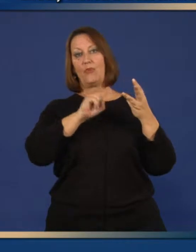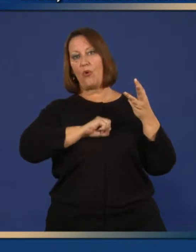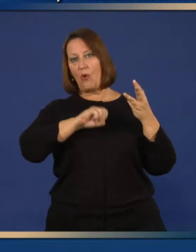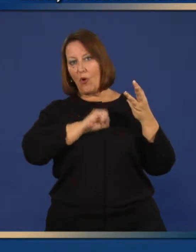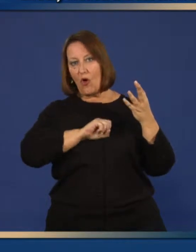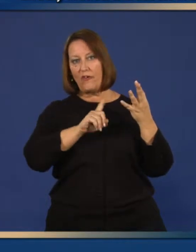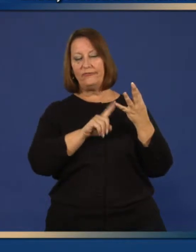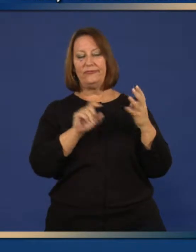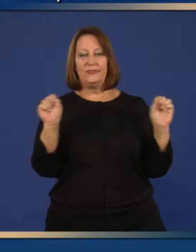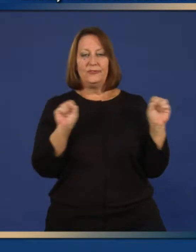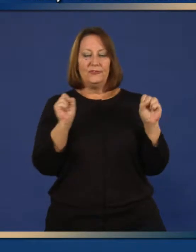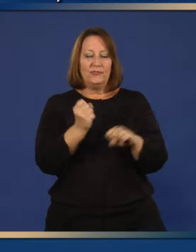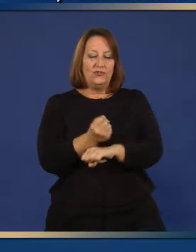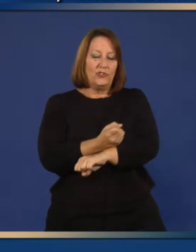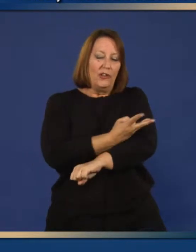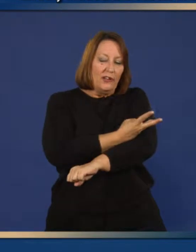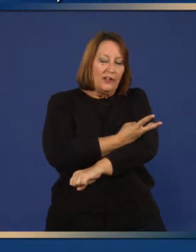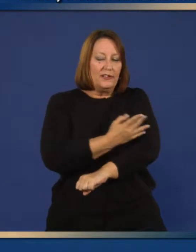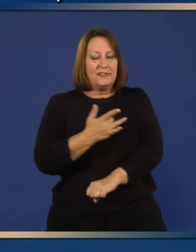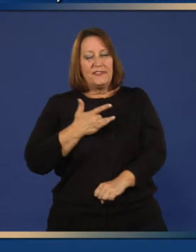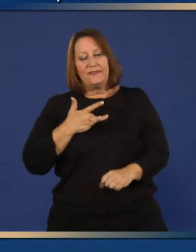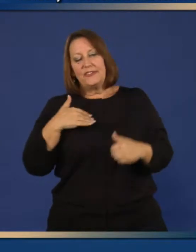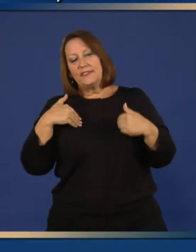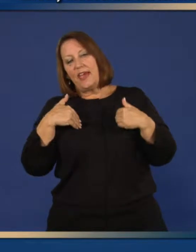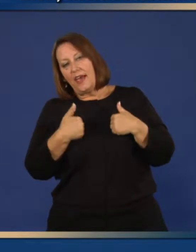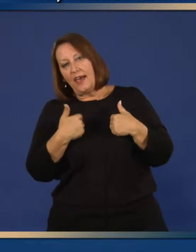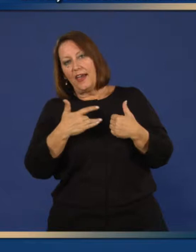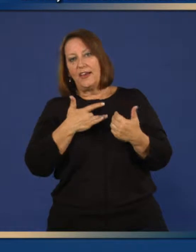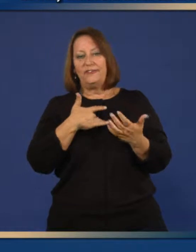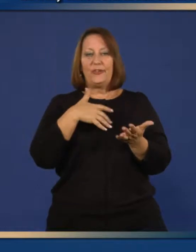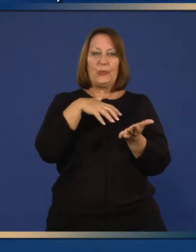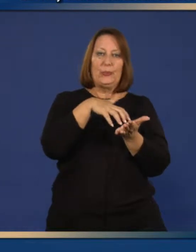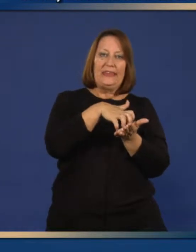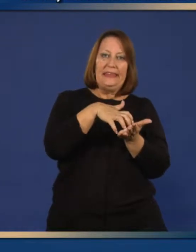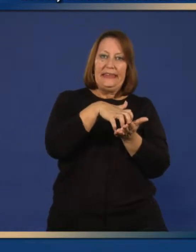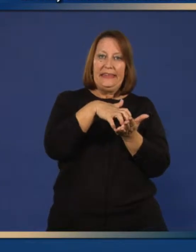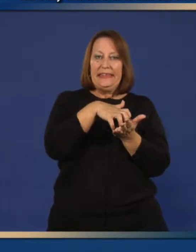cough, chills, tiredness, weakness,